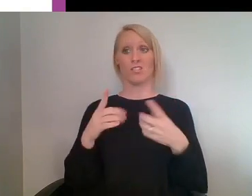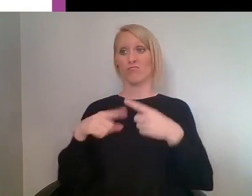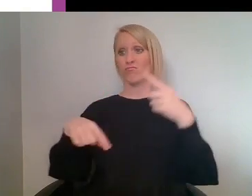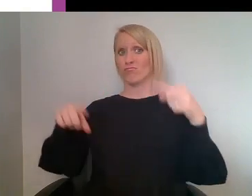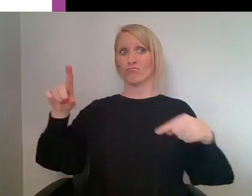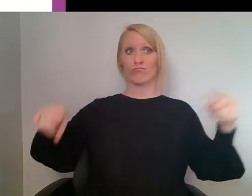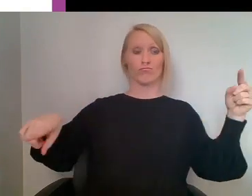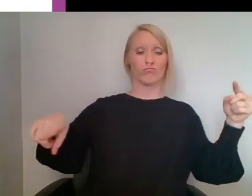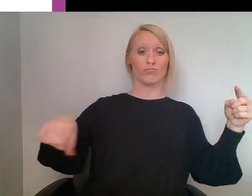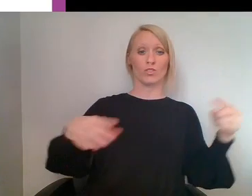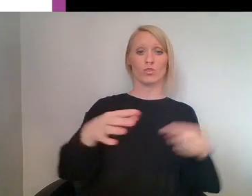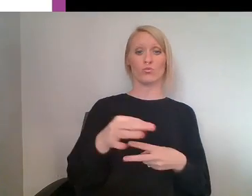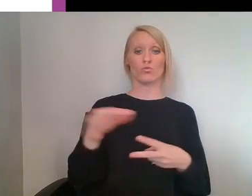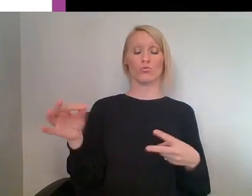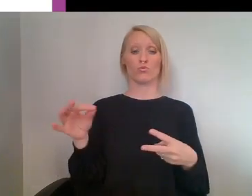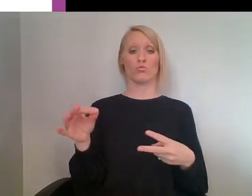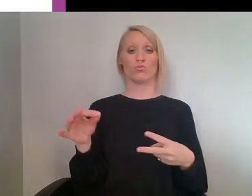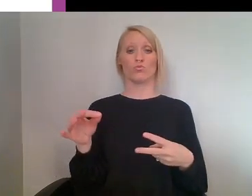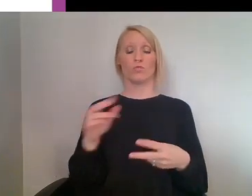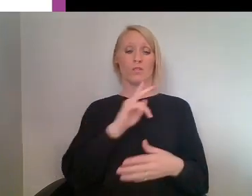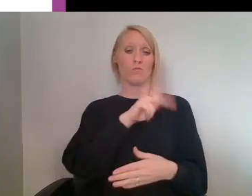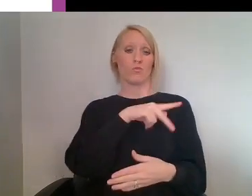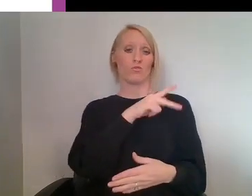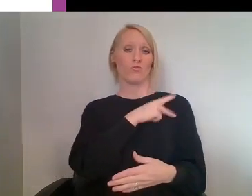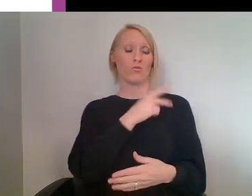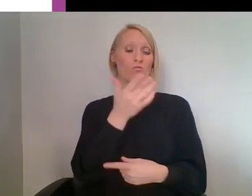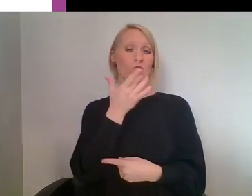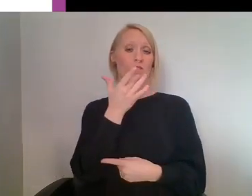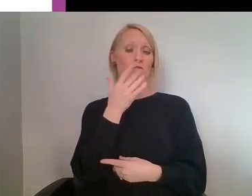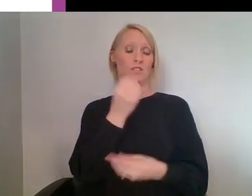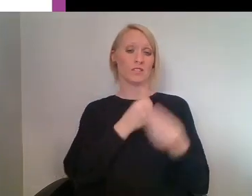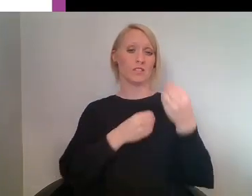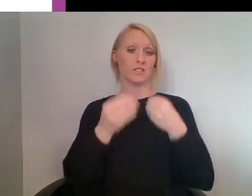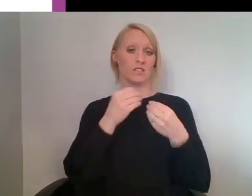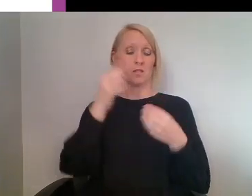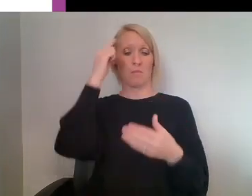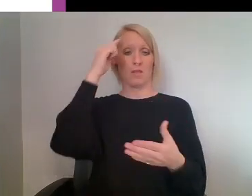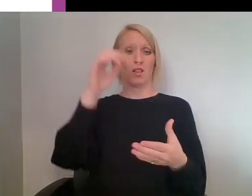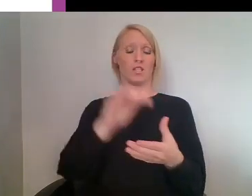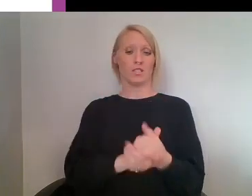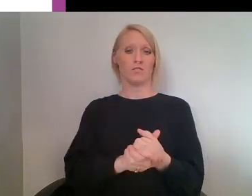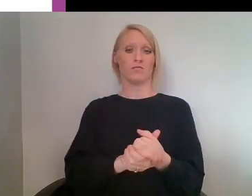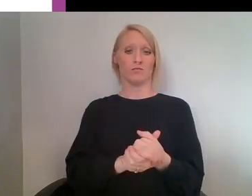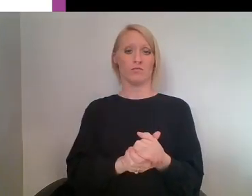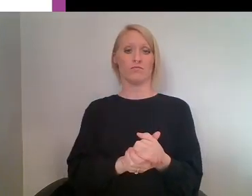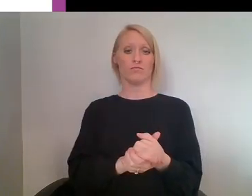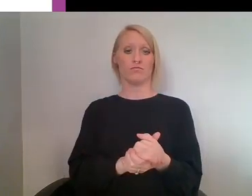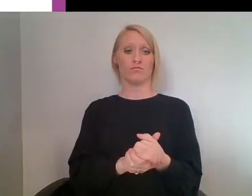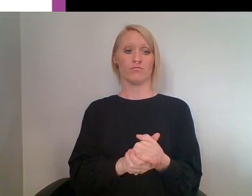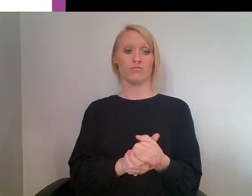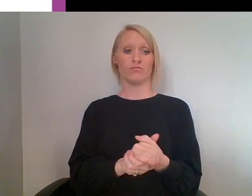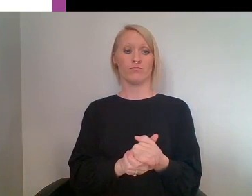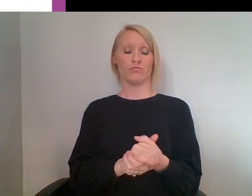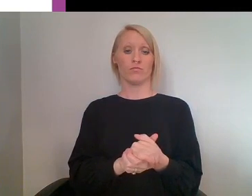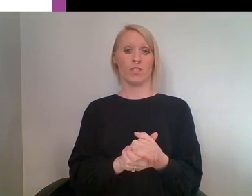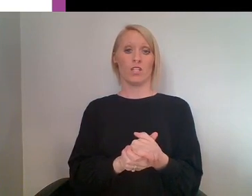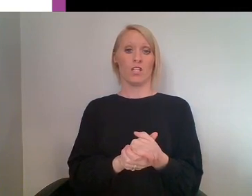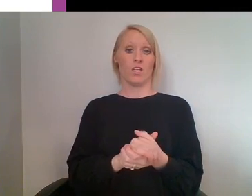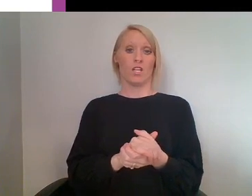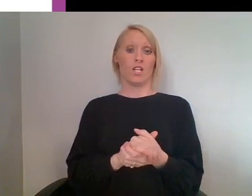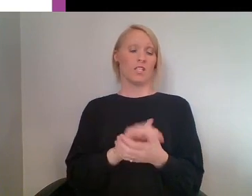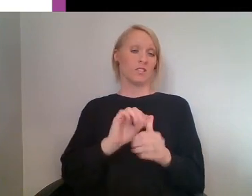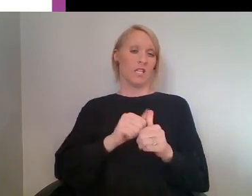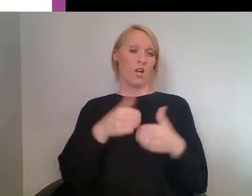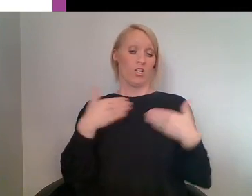to be omnivores. It's just kind of based on personal preference, beliefs, things like that. So that's kind of where we stand in all of this, okay? We